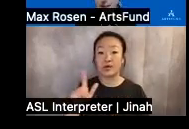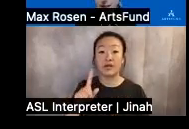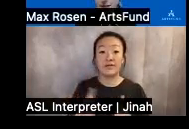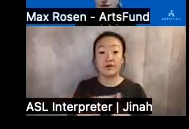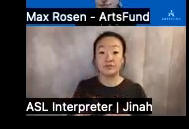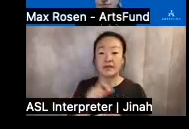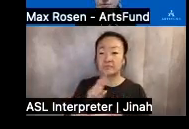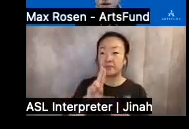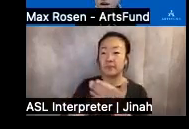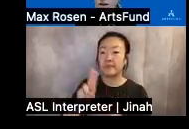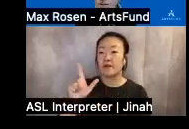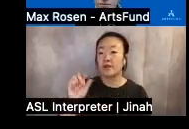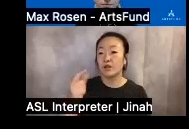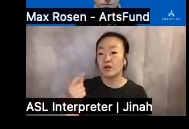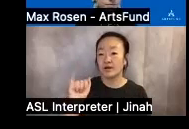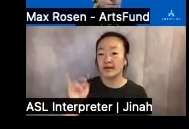login page.